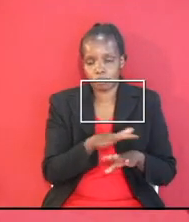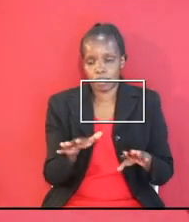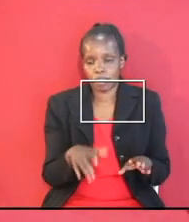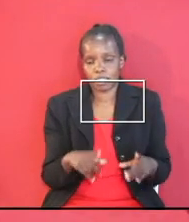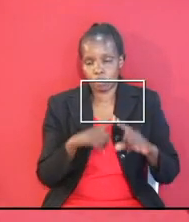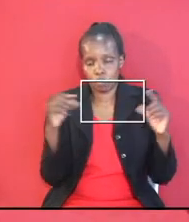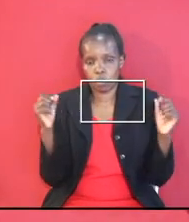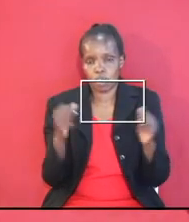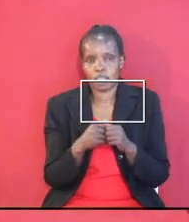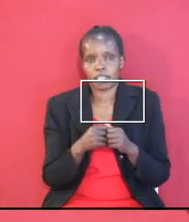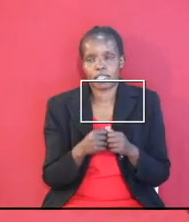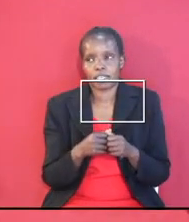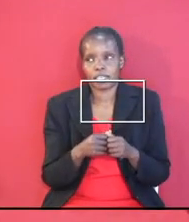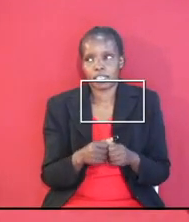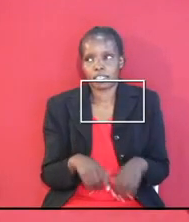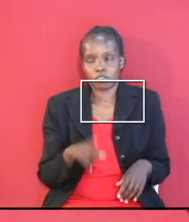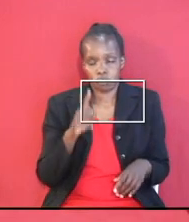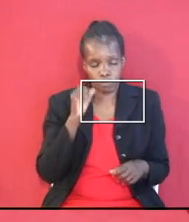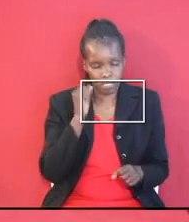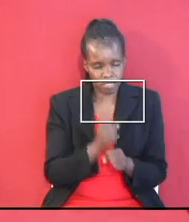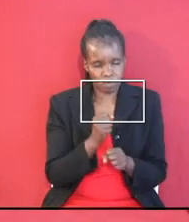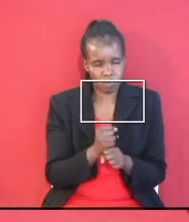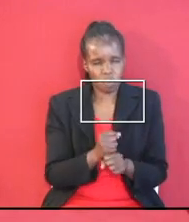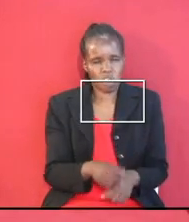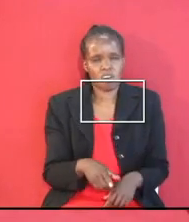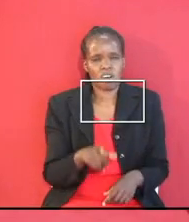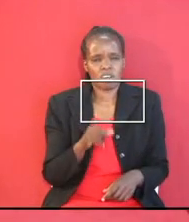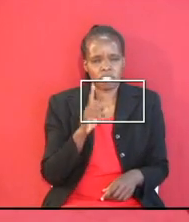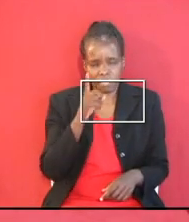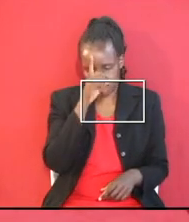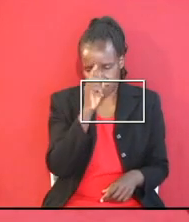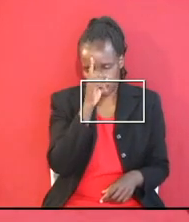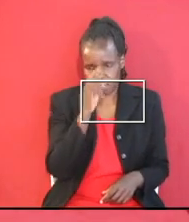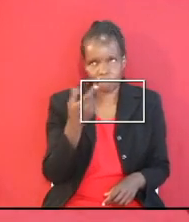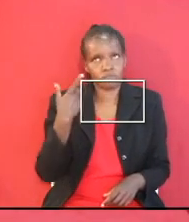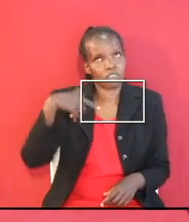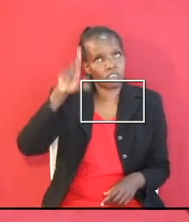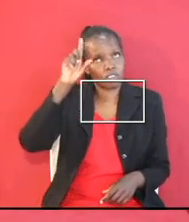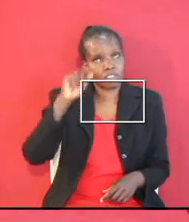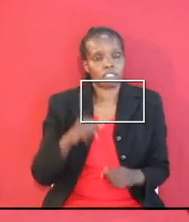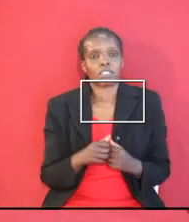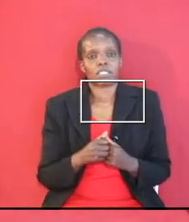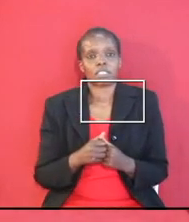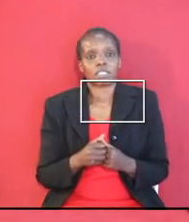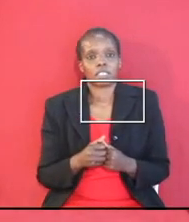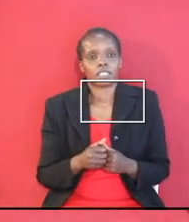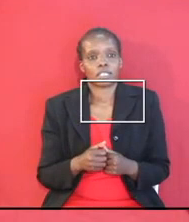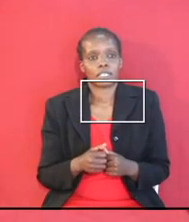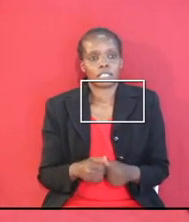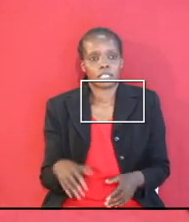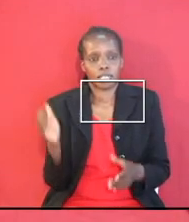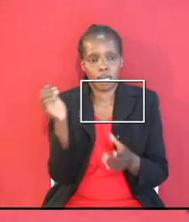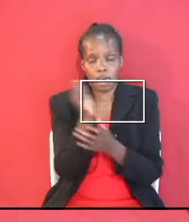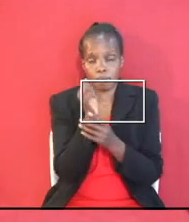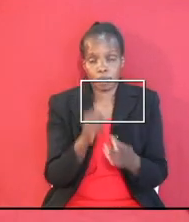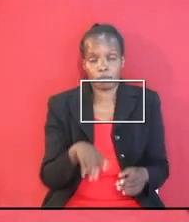Paul was told, I want you to work diligently for me. Go spread the gospel. Amen. Yes? Abraham